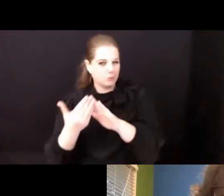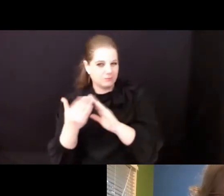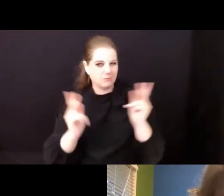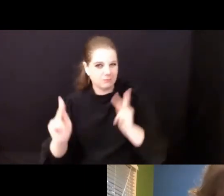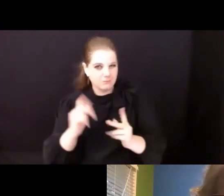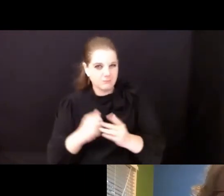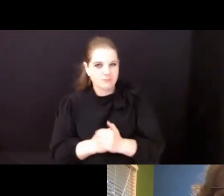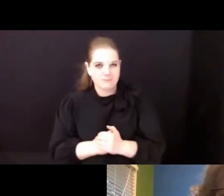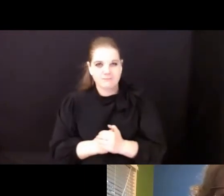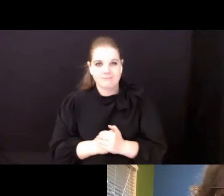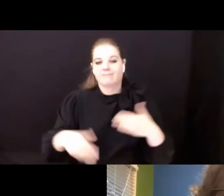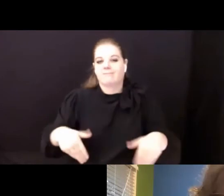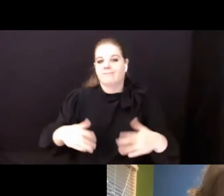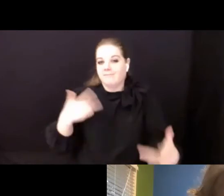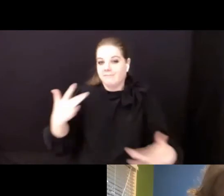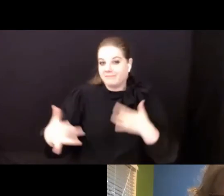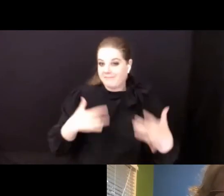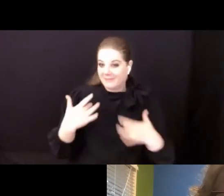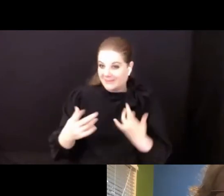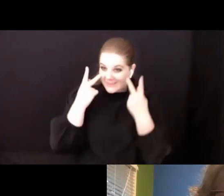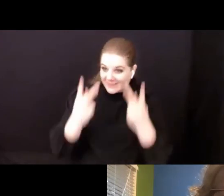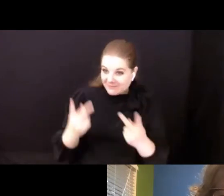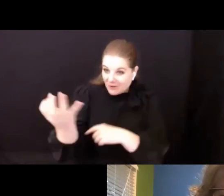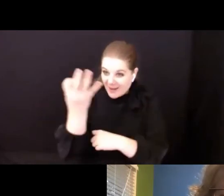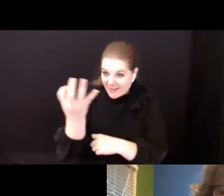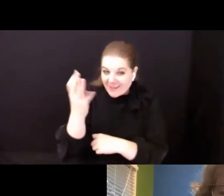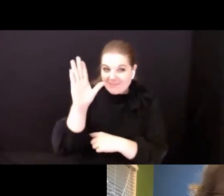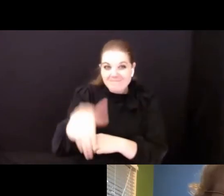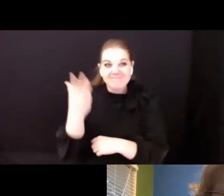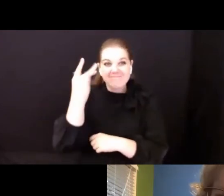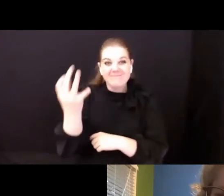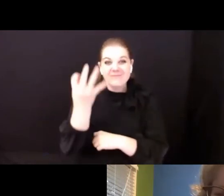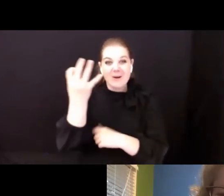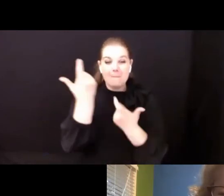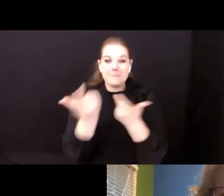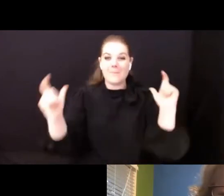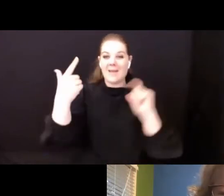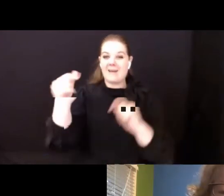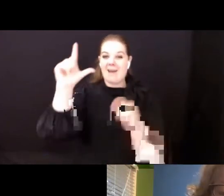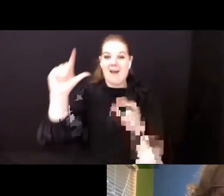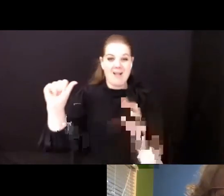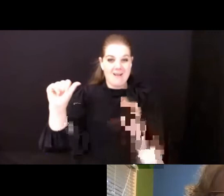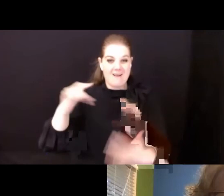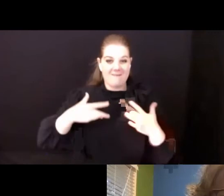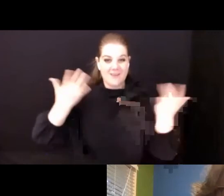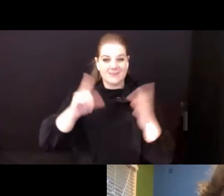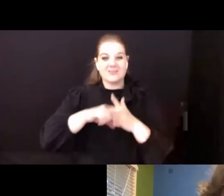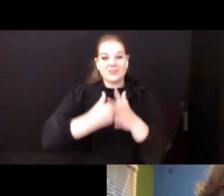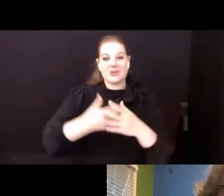really excited to see you on Friday, because Friday is our big gala event. It starts at